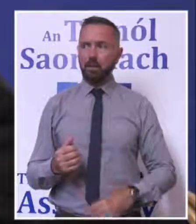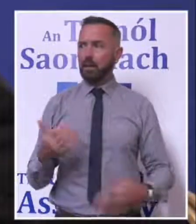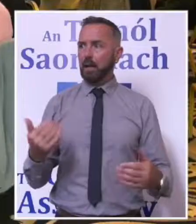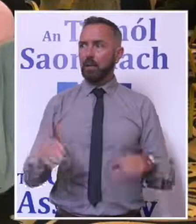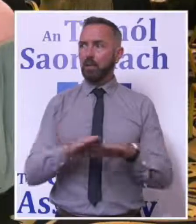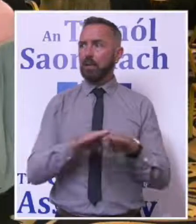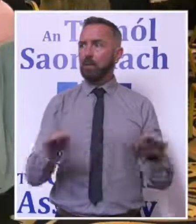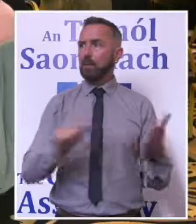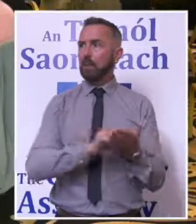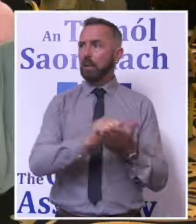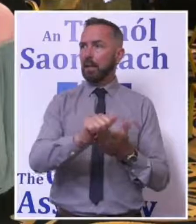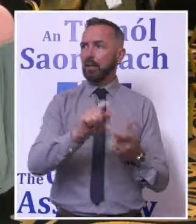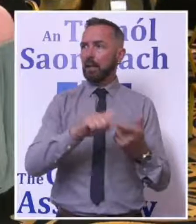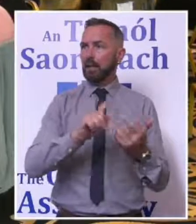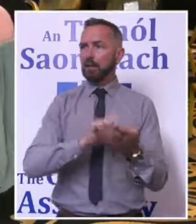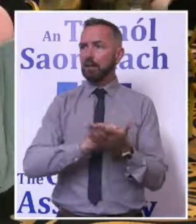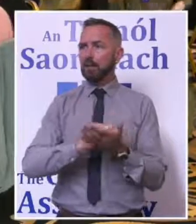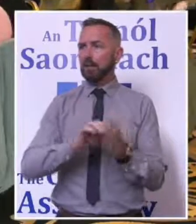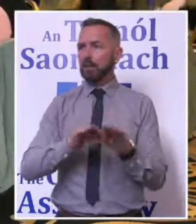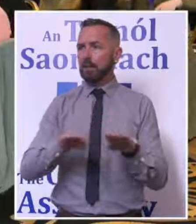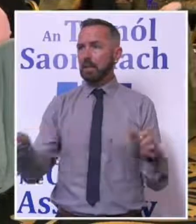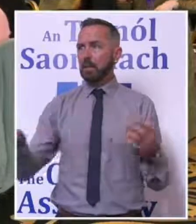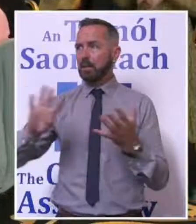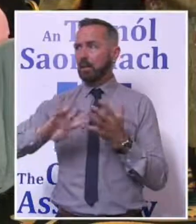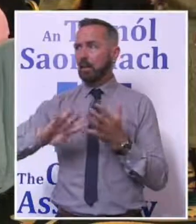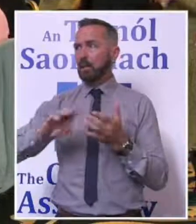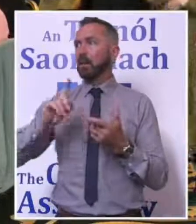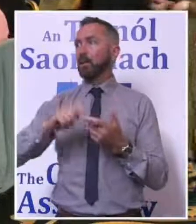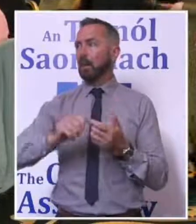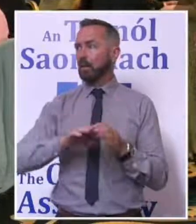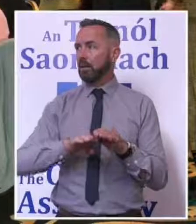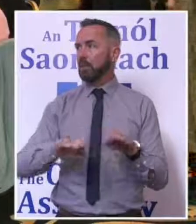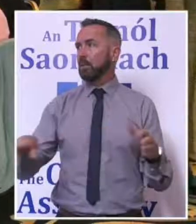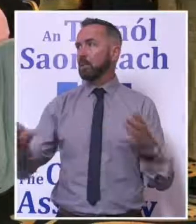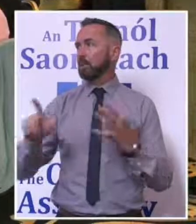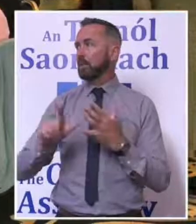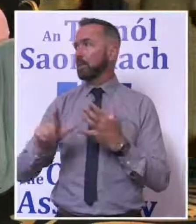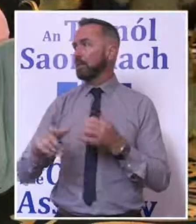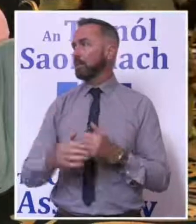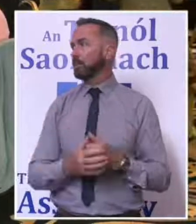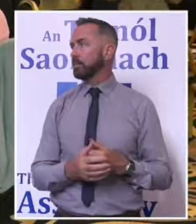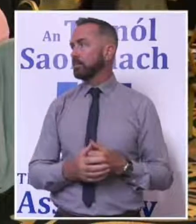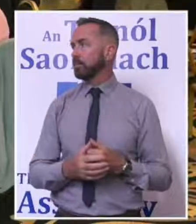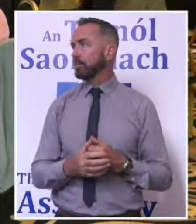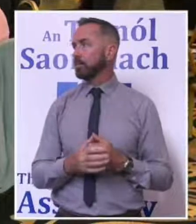from 2, and then table 7. Thank you.